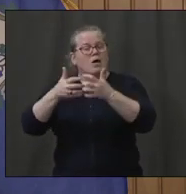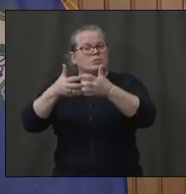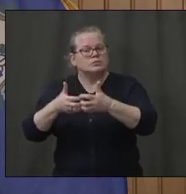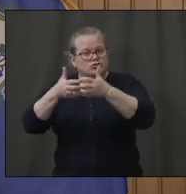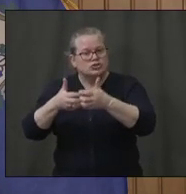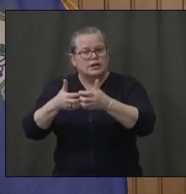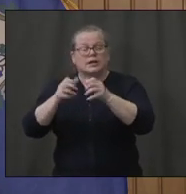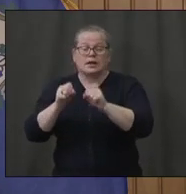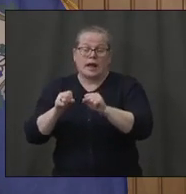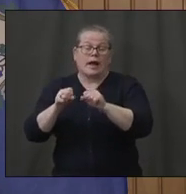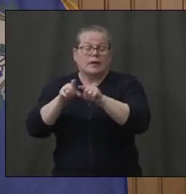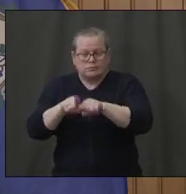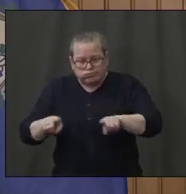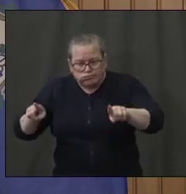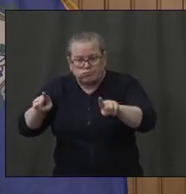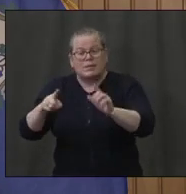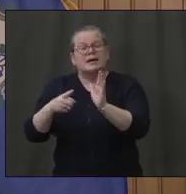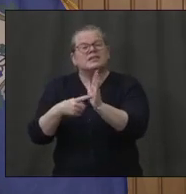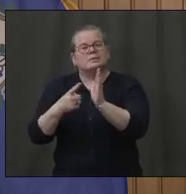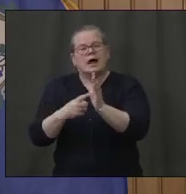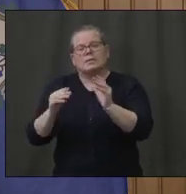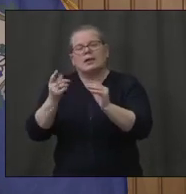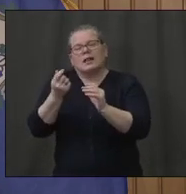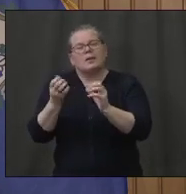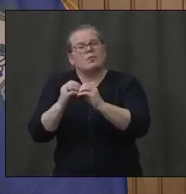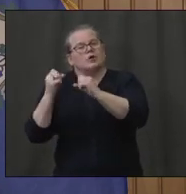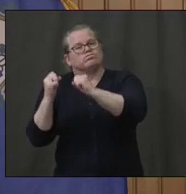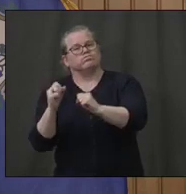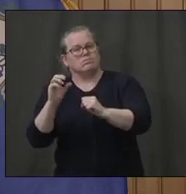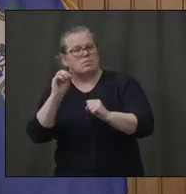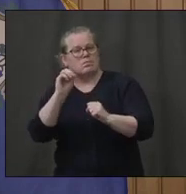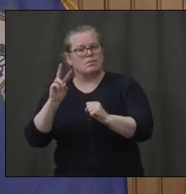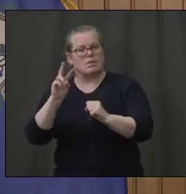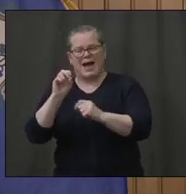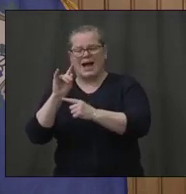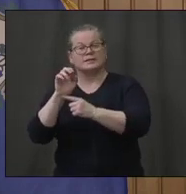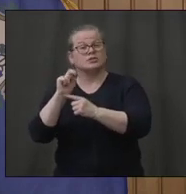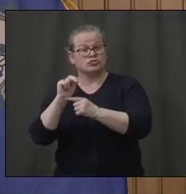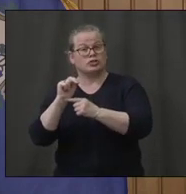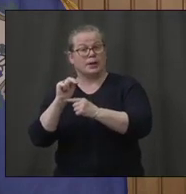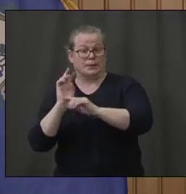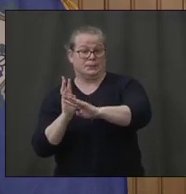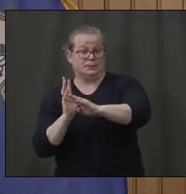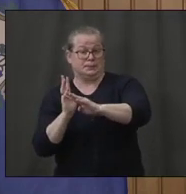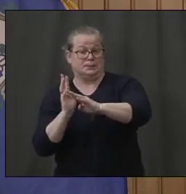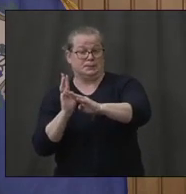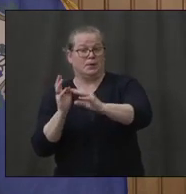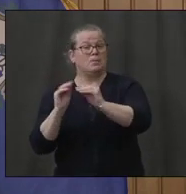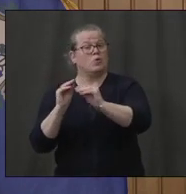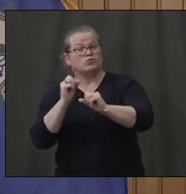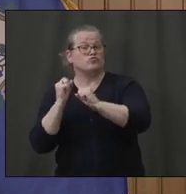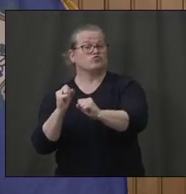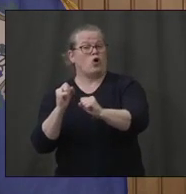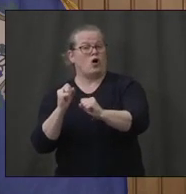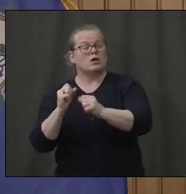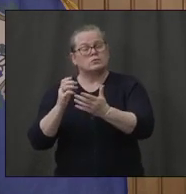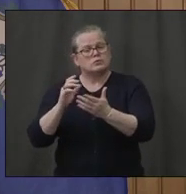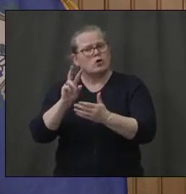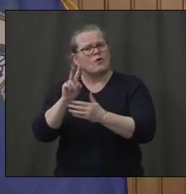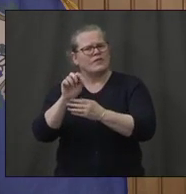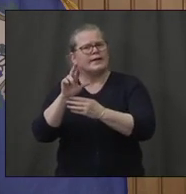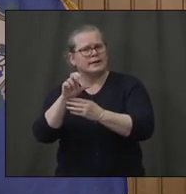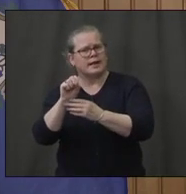high-flow oxygen and other alternatives. So we're going to stretch our use of ventilators as best we can, and probably just